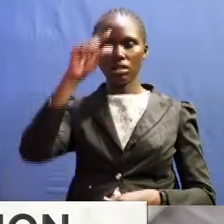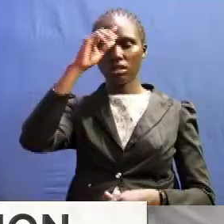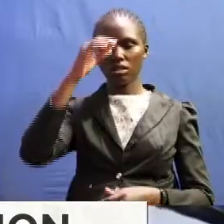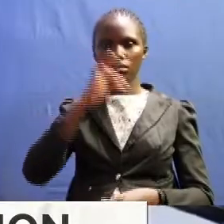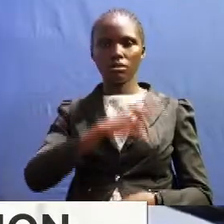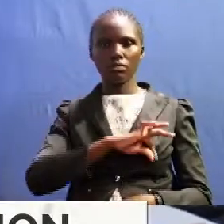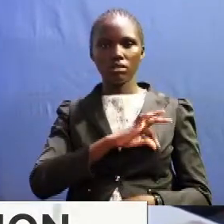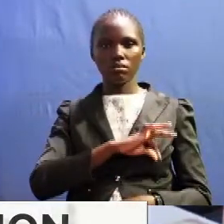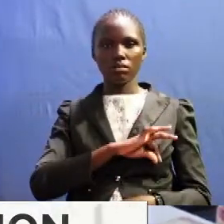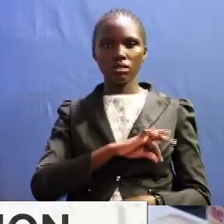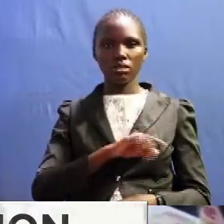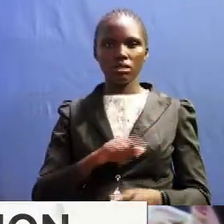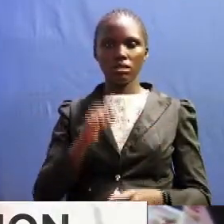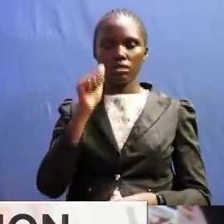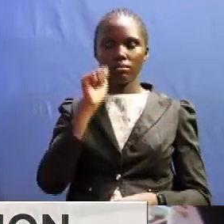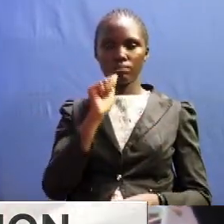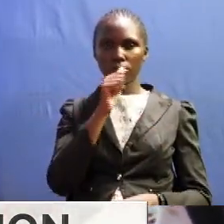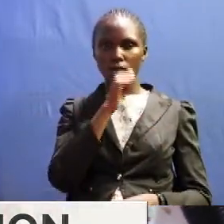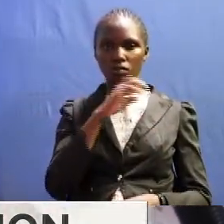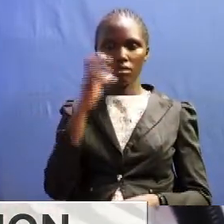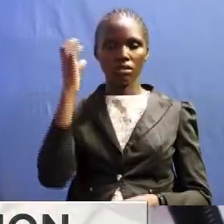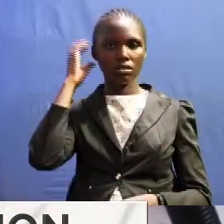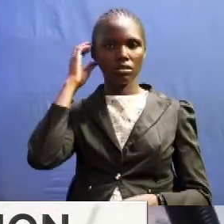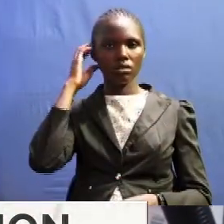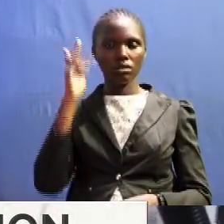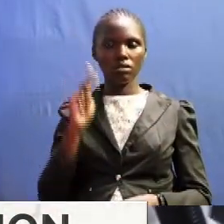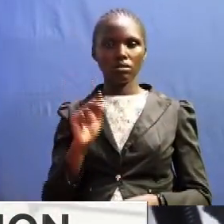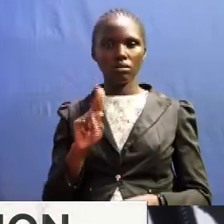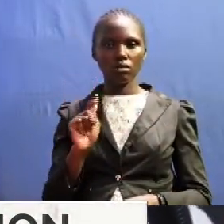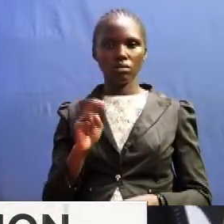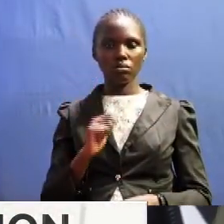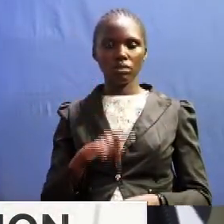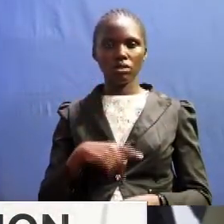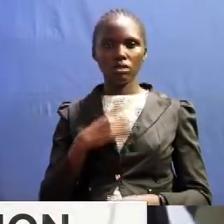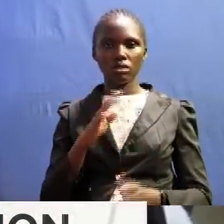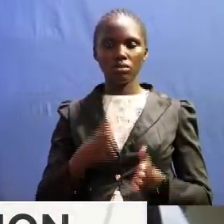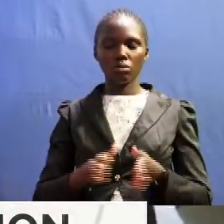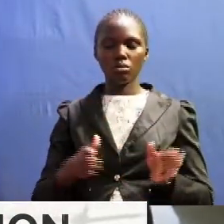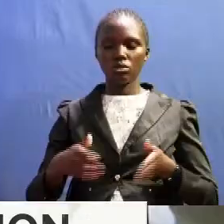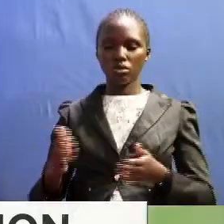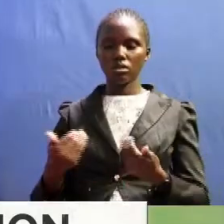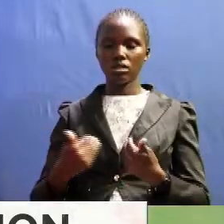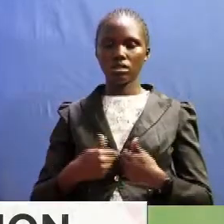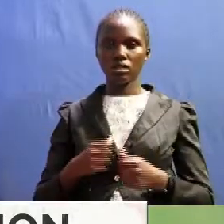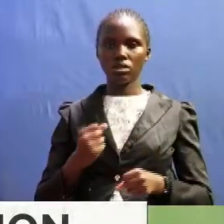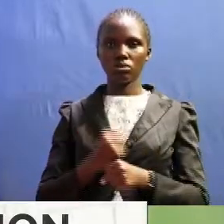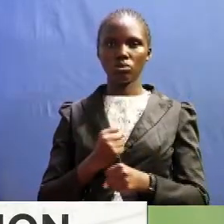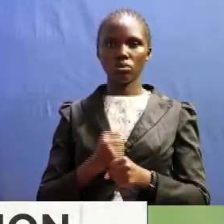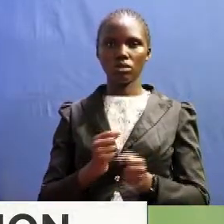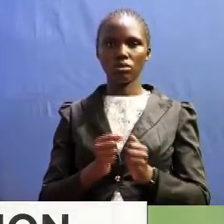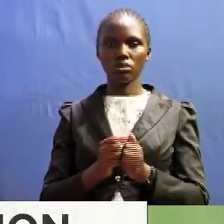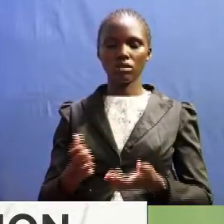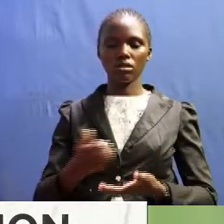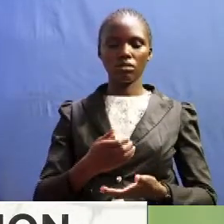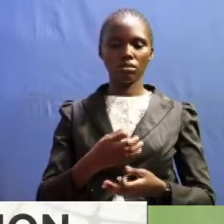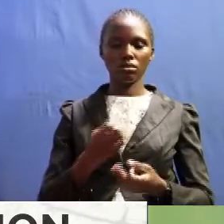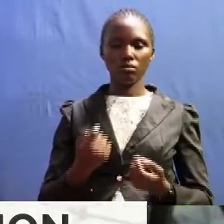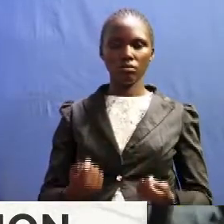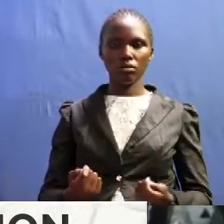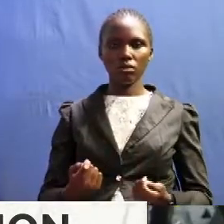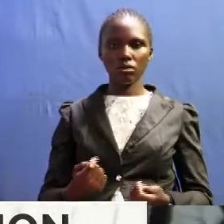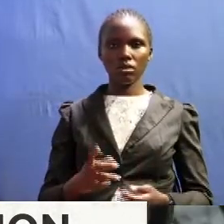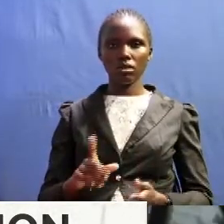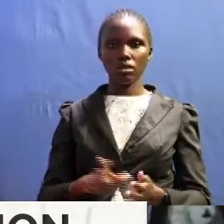investments in private colleges to equip students, expand opportunities, fight unemployment, and fuel